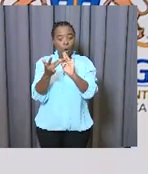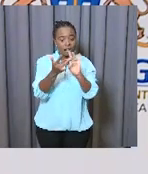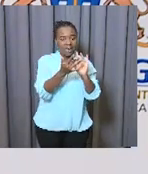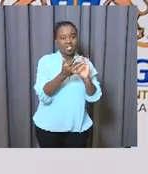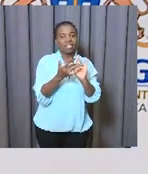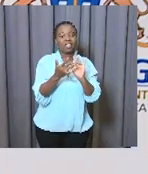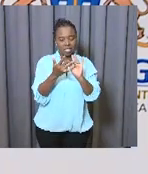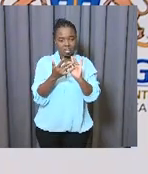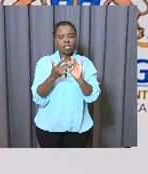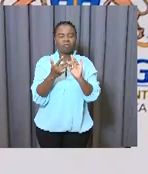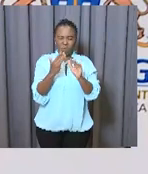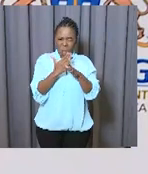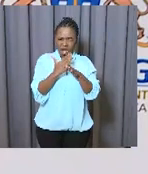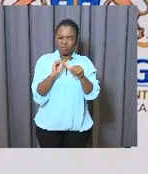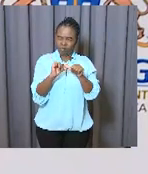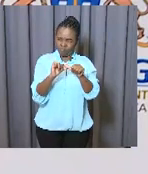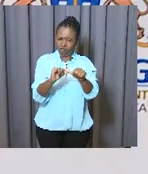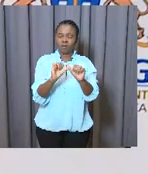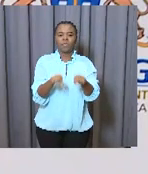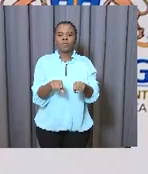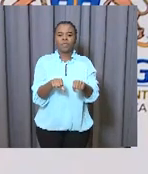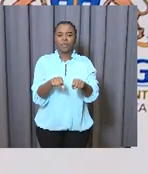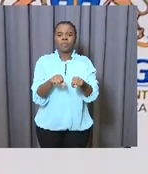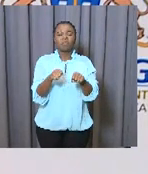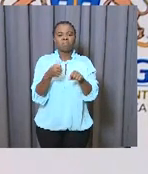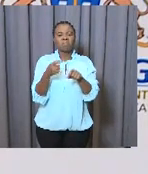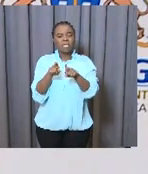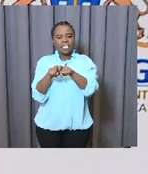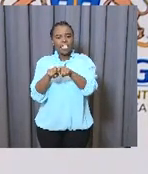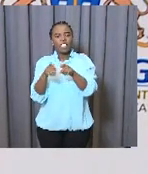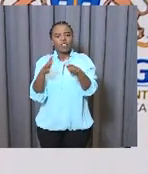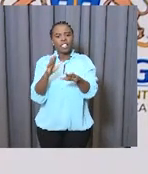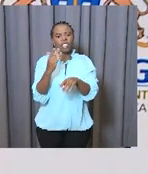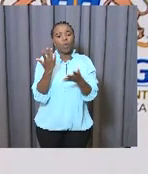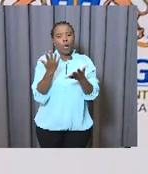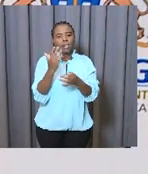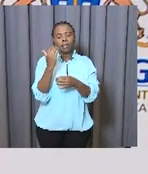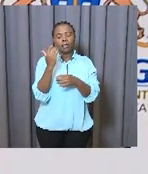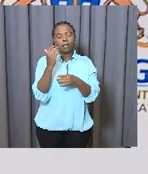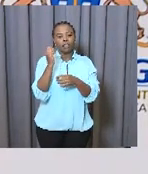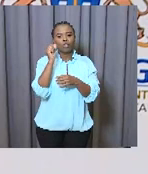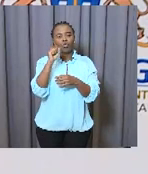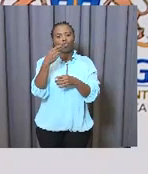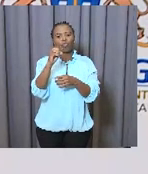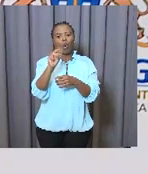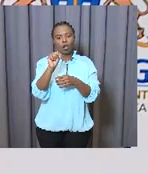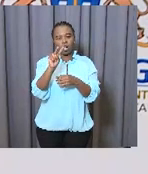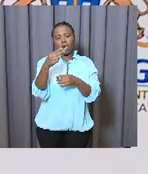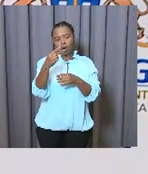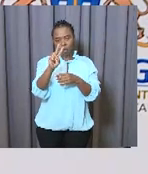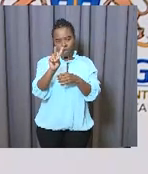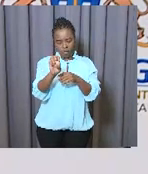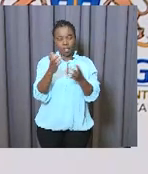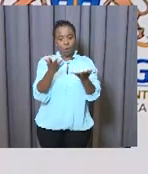The work is going on. We were doing tests also in Soshanguve yesterday, but there are people in Soshanguve who have